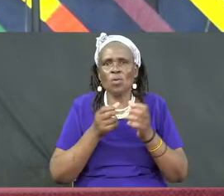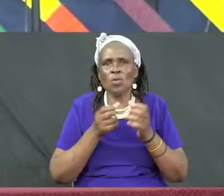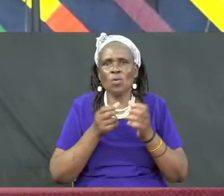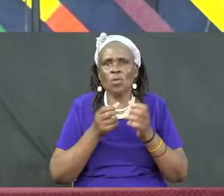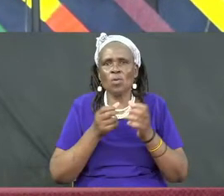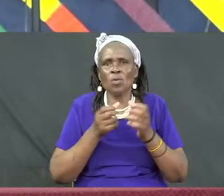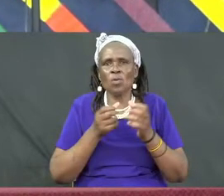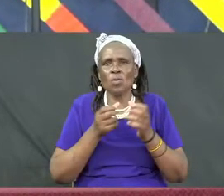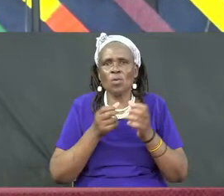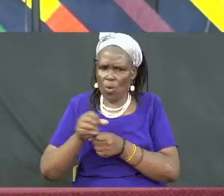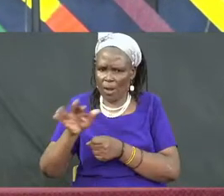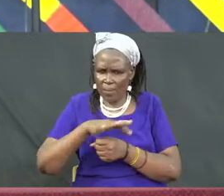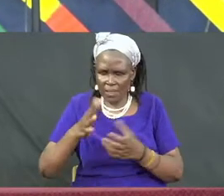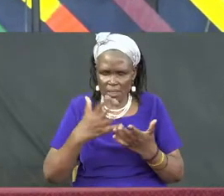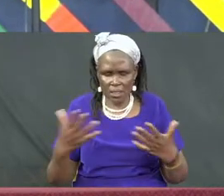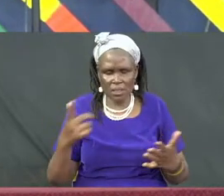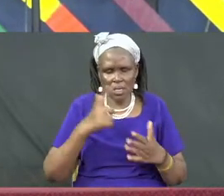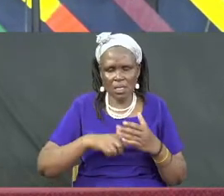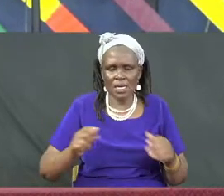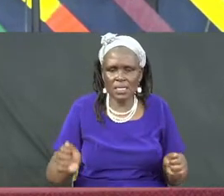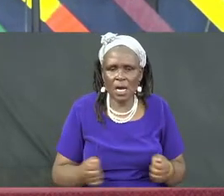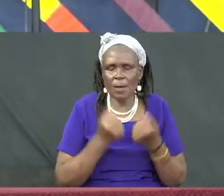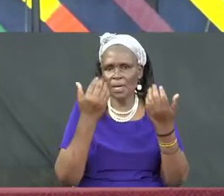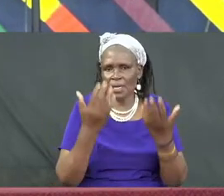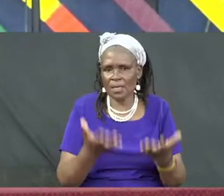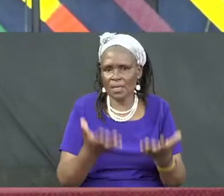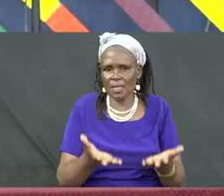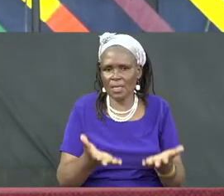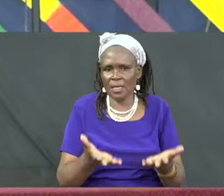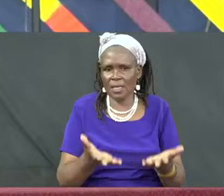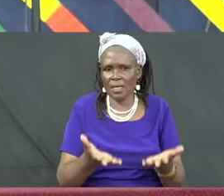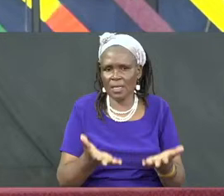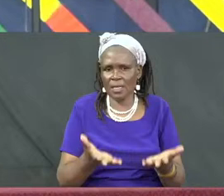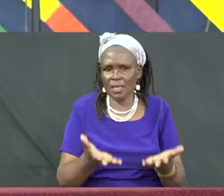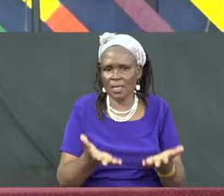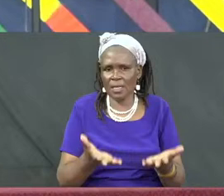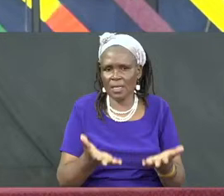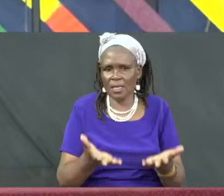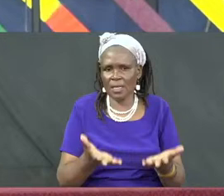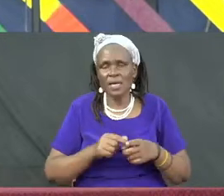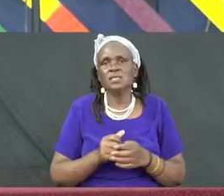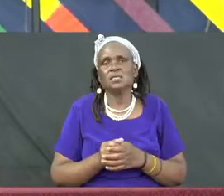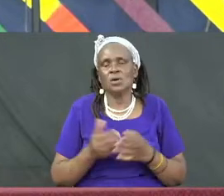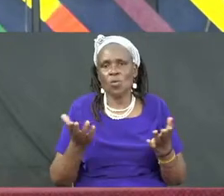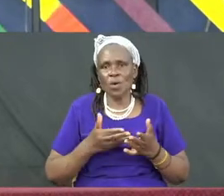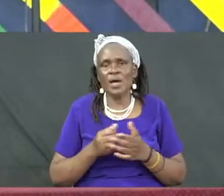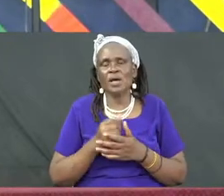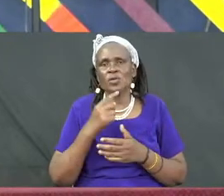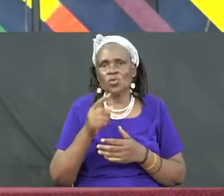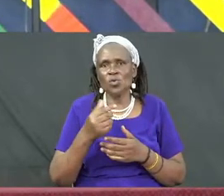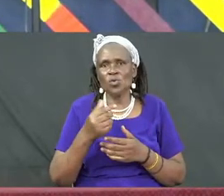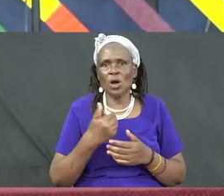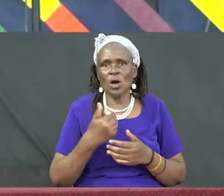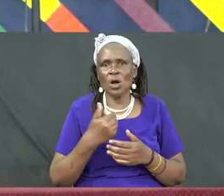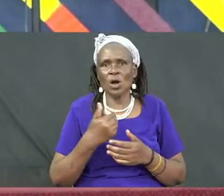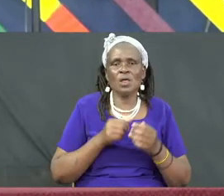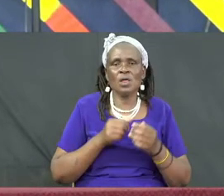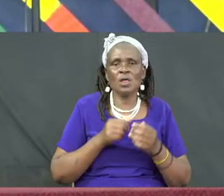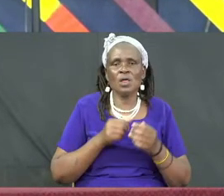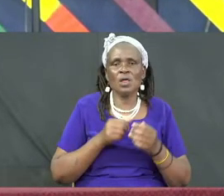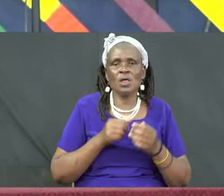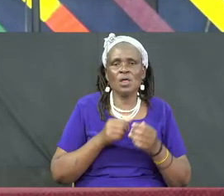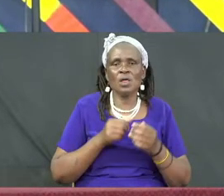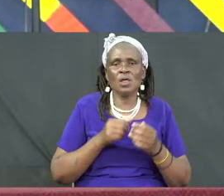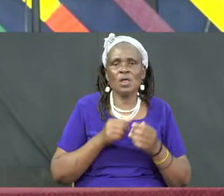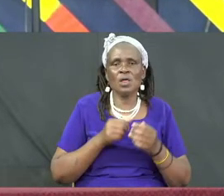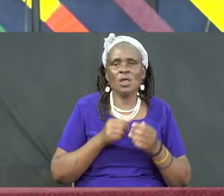workplaces, the things that happen there. In fact, some of us are in workplaces where dare you open a Bible, dare you mention the name of Christ,